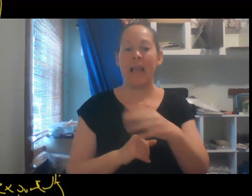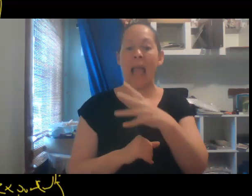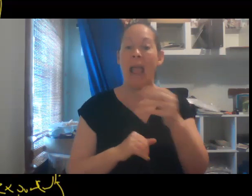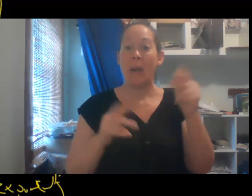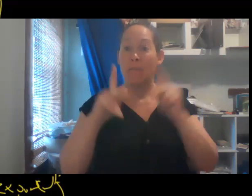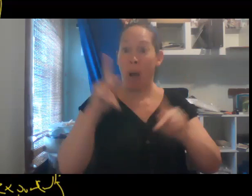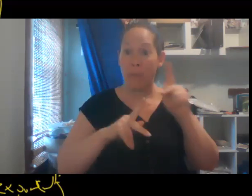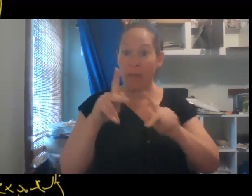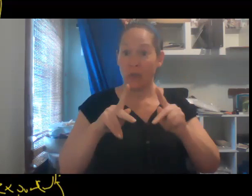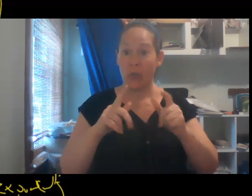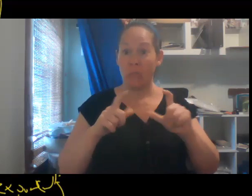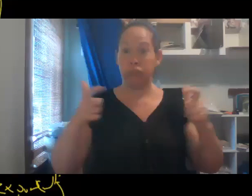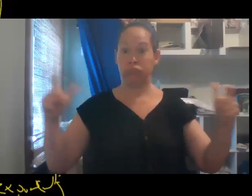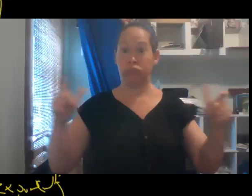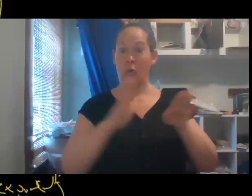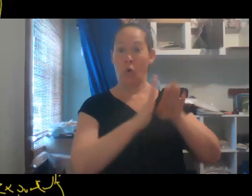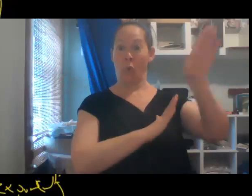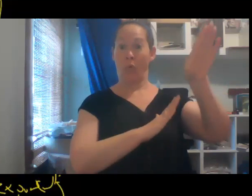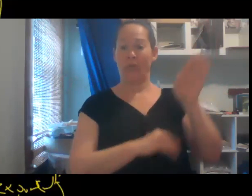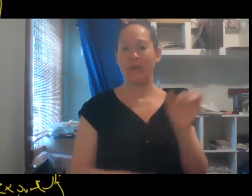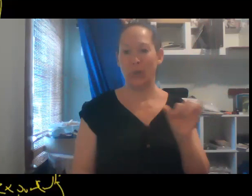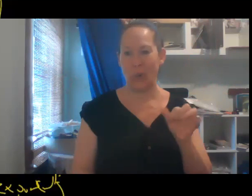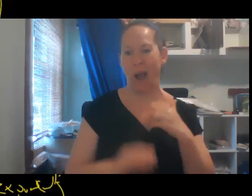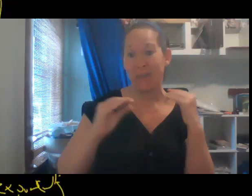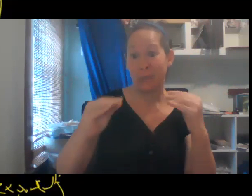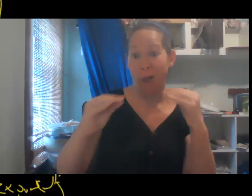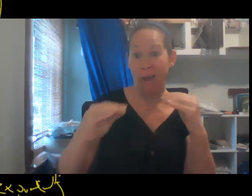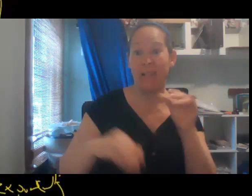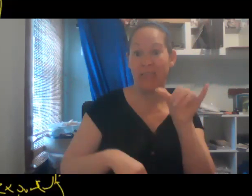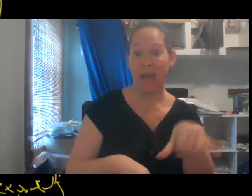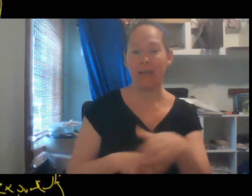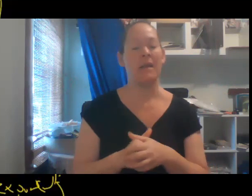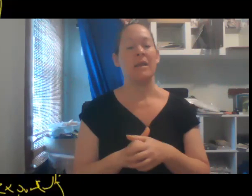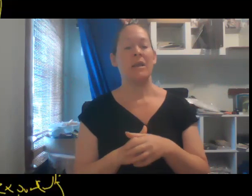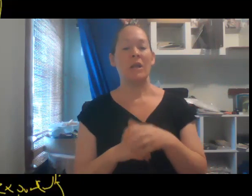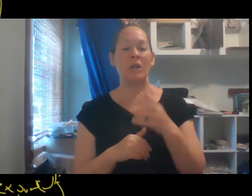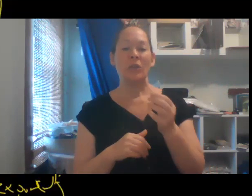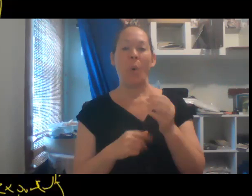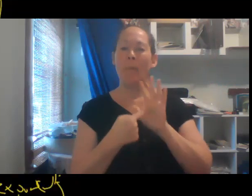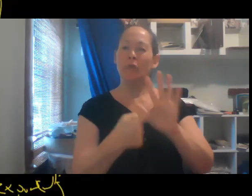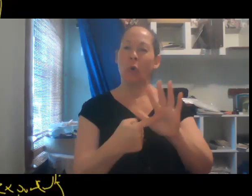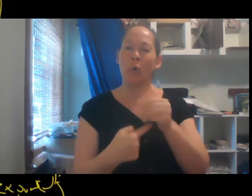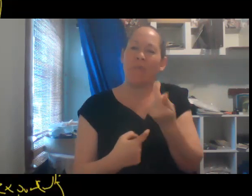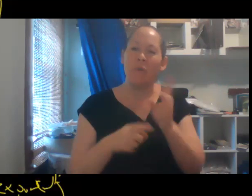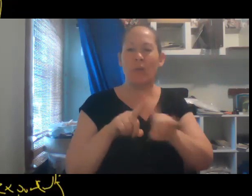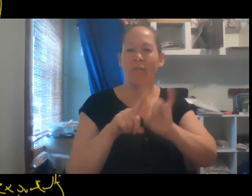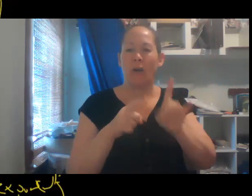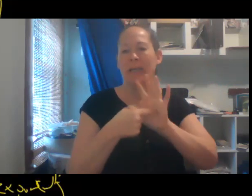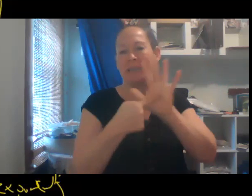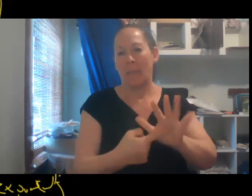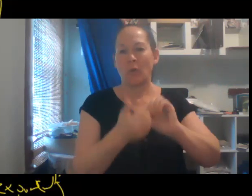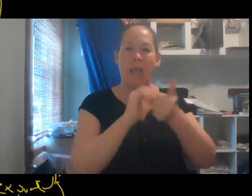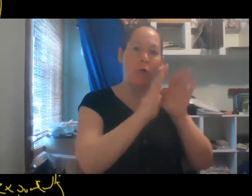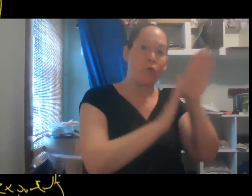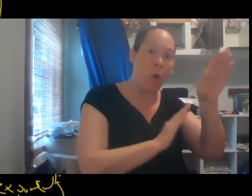population and biological growth. So I'm going to look at a couple examples of this growth and